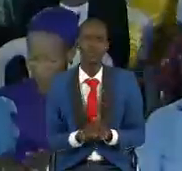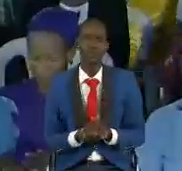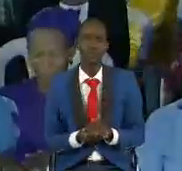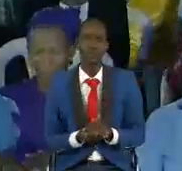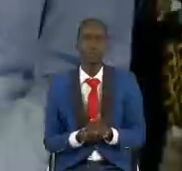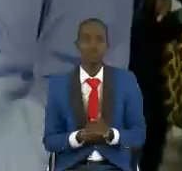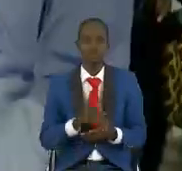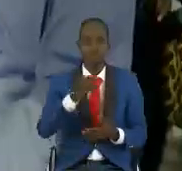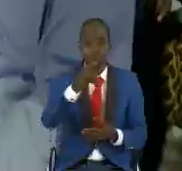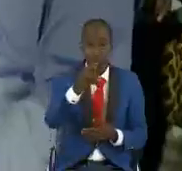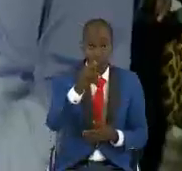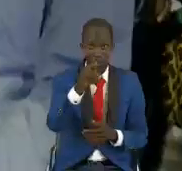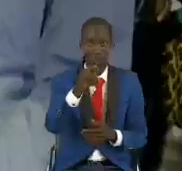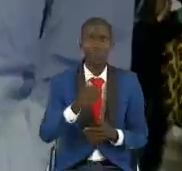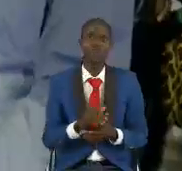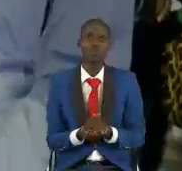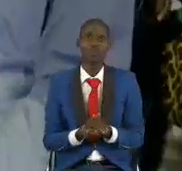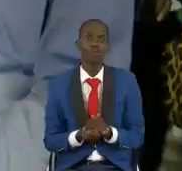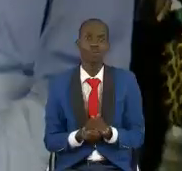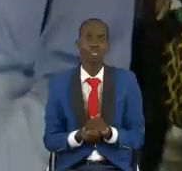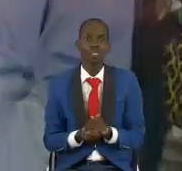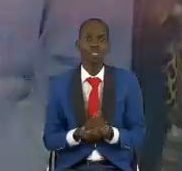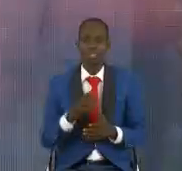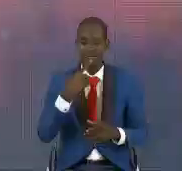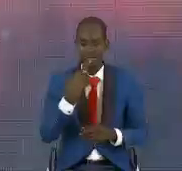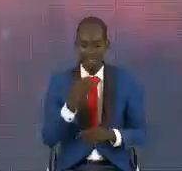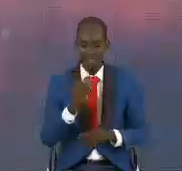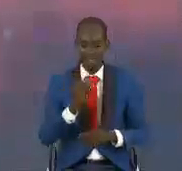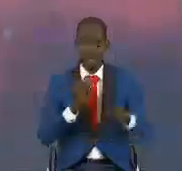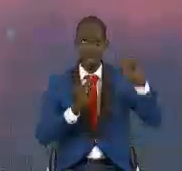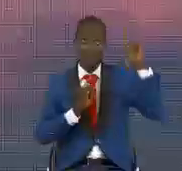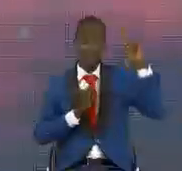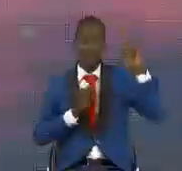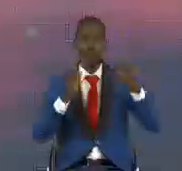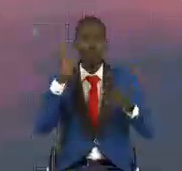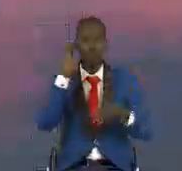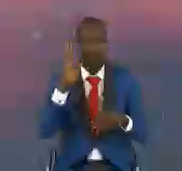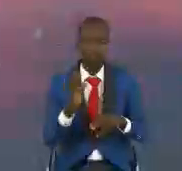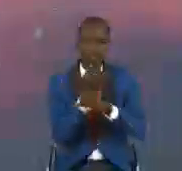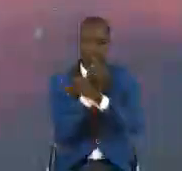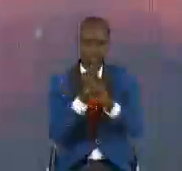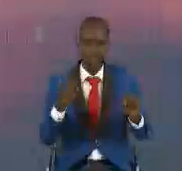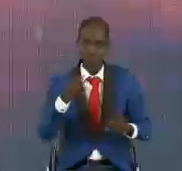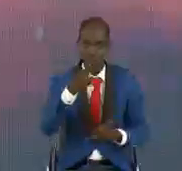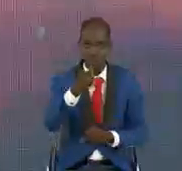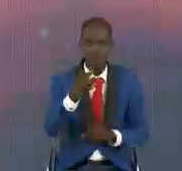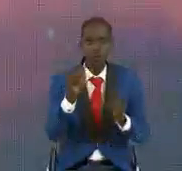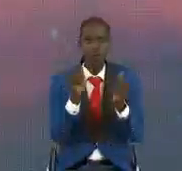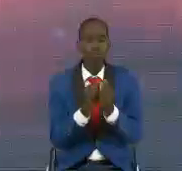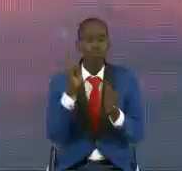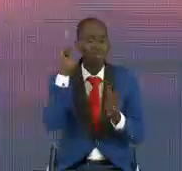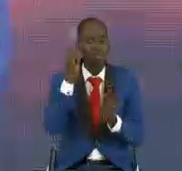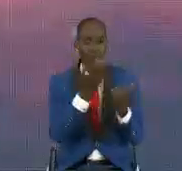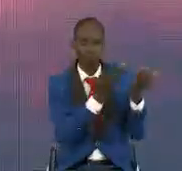You, he says, I will redeem you with a stretched out